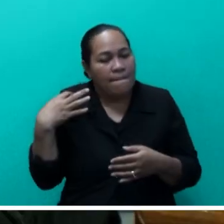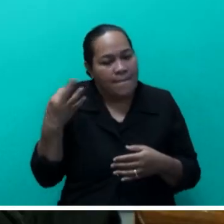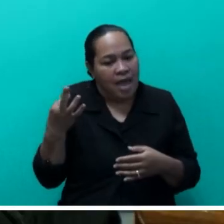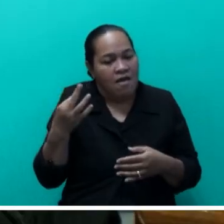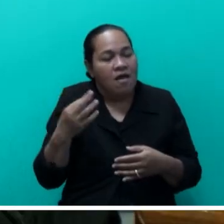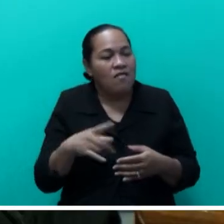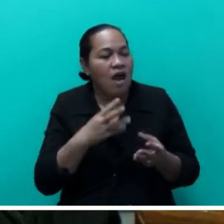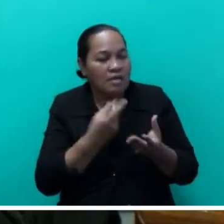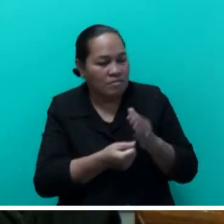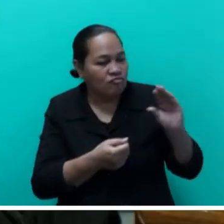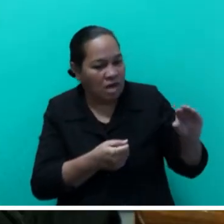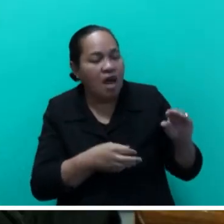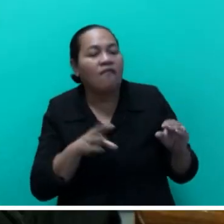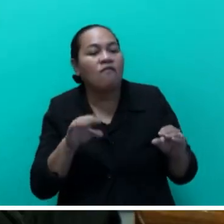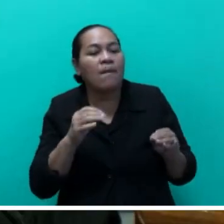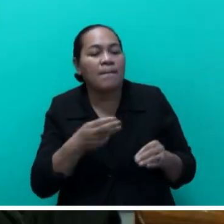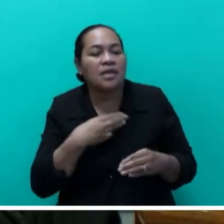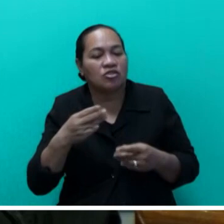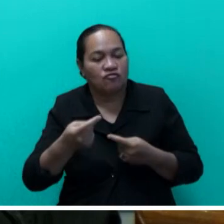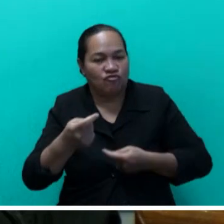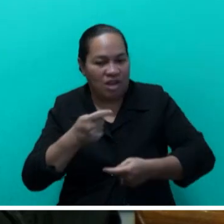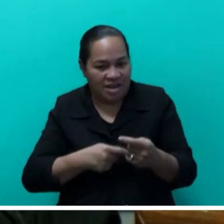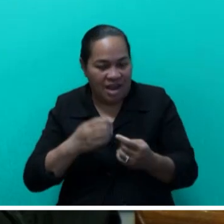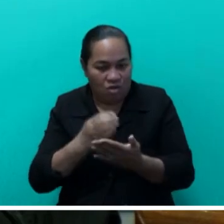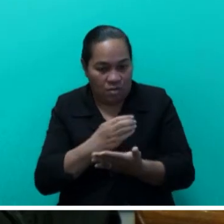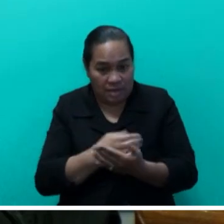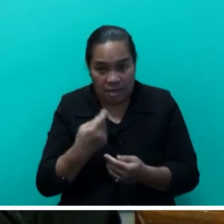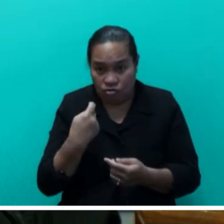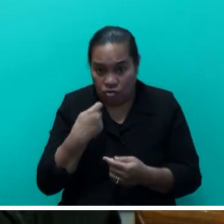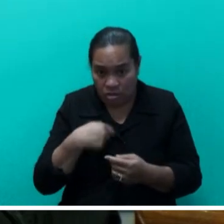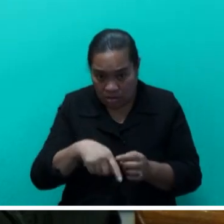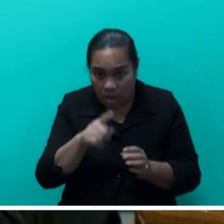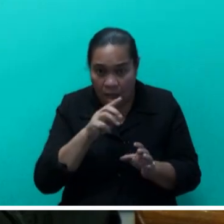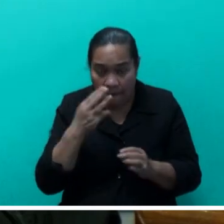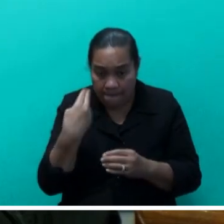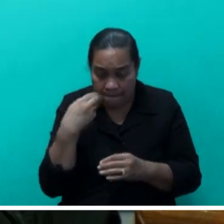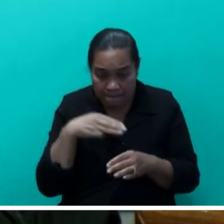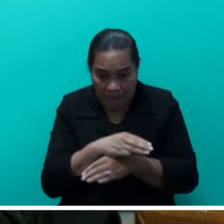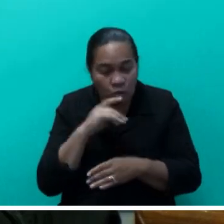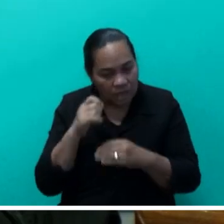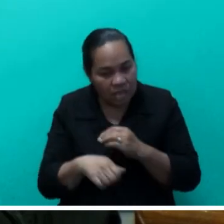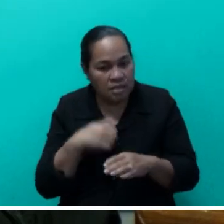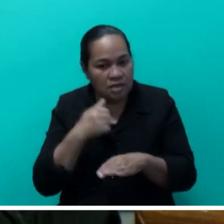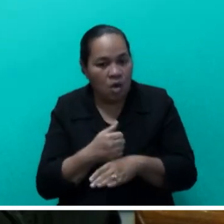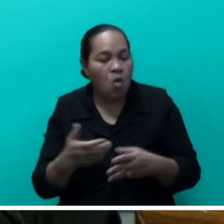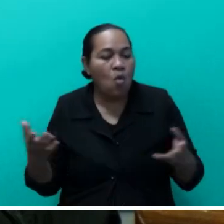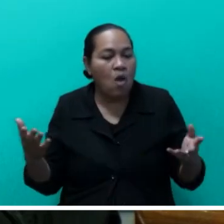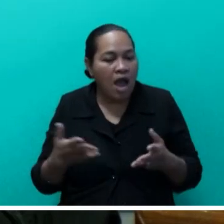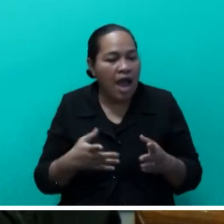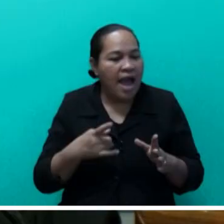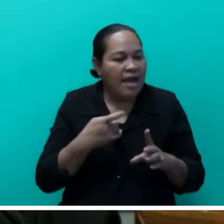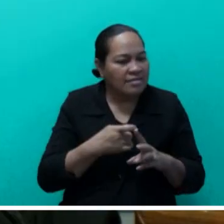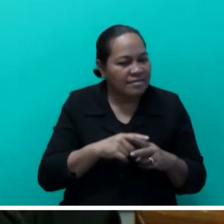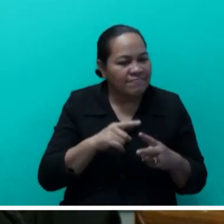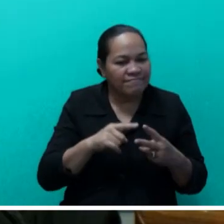of Trade and Commerce. In the coming months, additional registry office will be established in Garaningau, Kayasi Village,